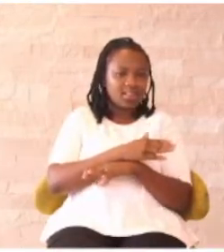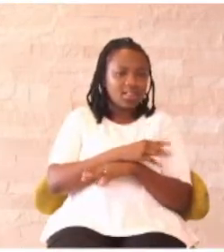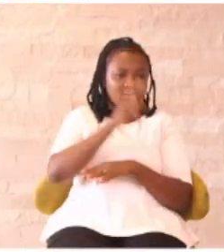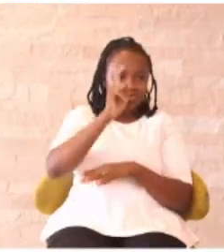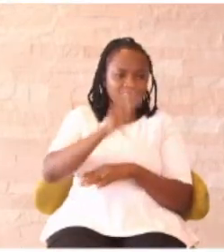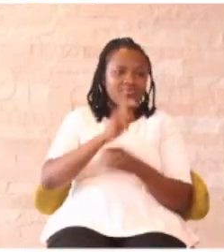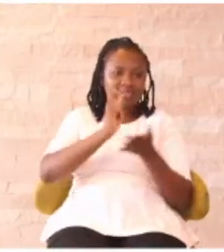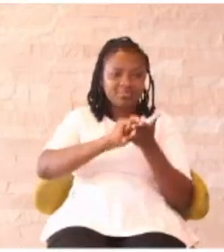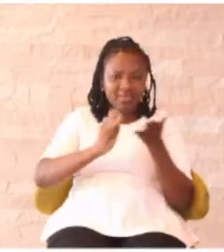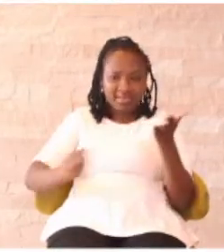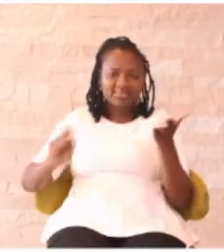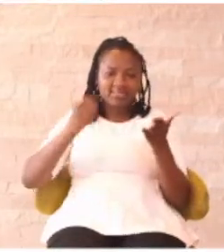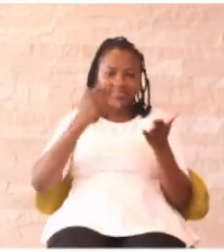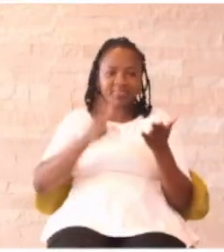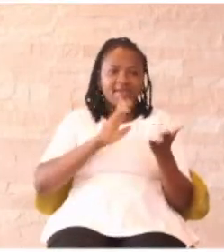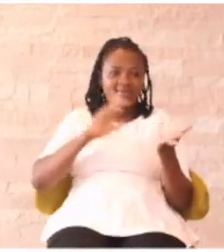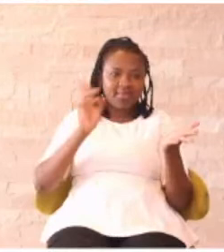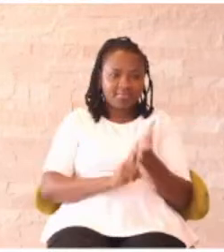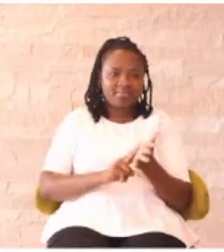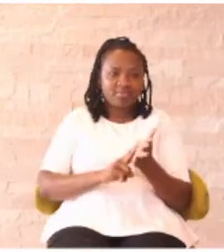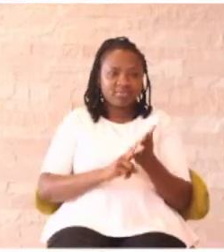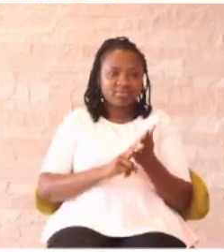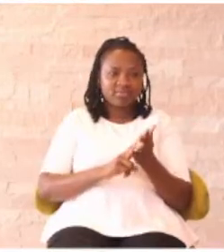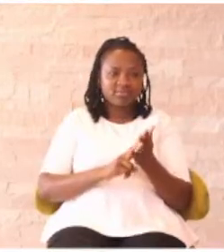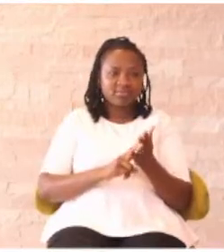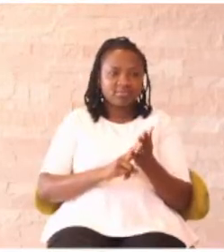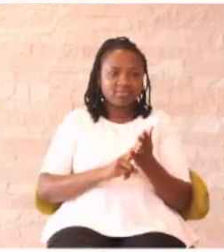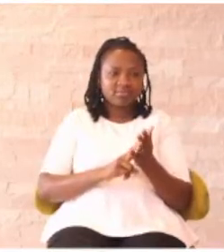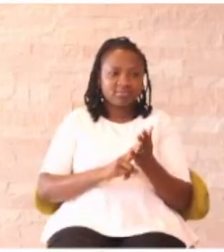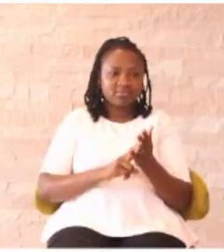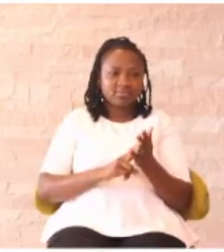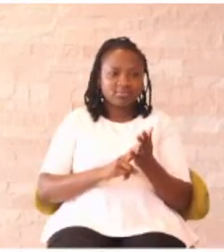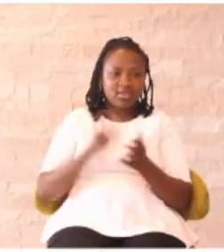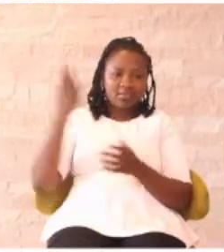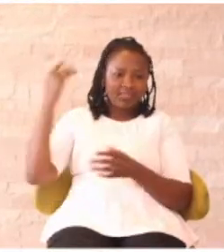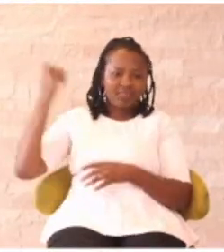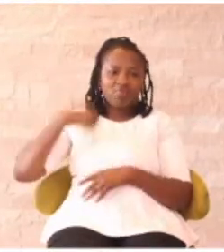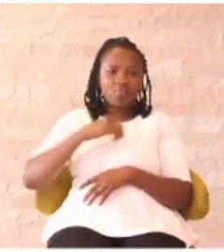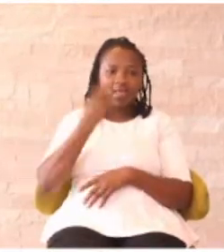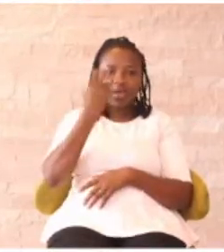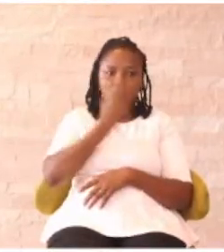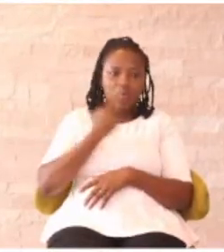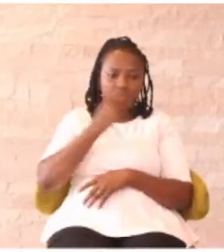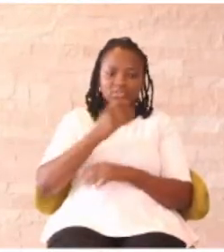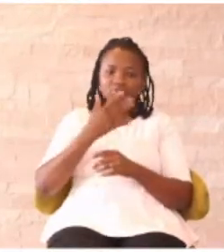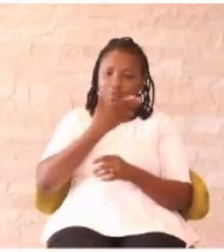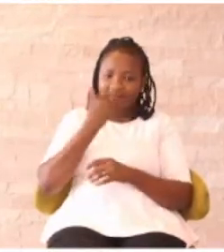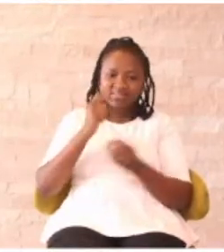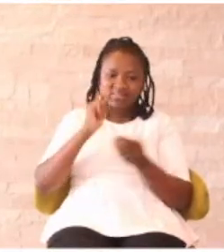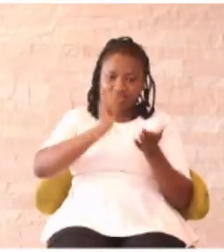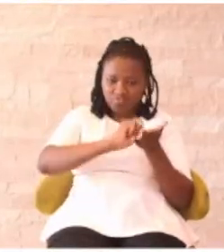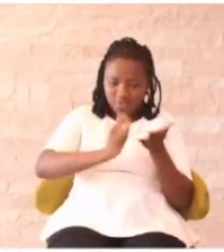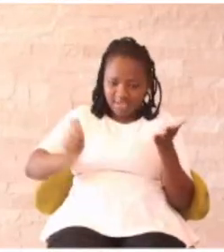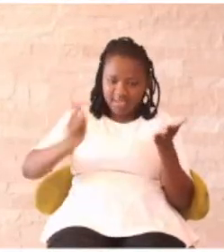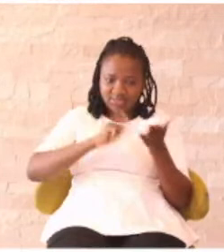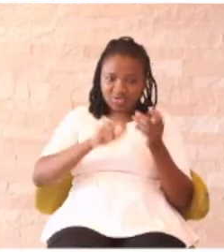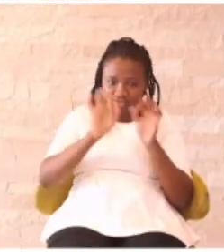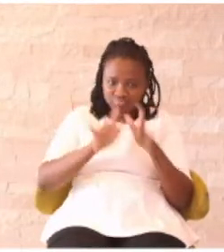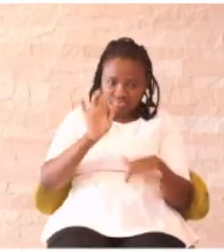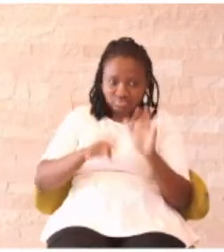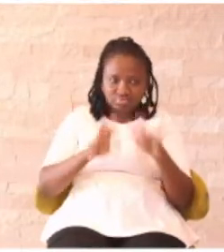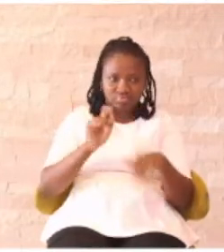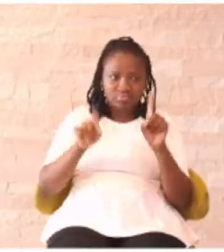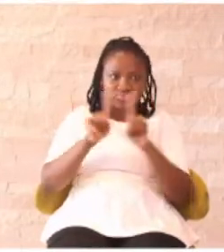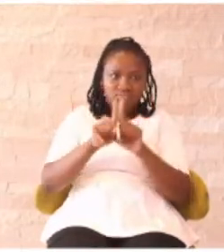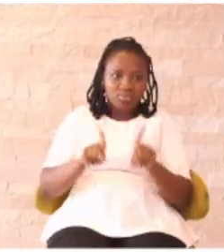Okay. unfortunately, because of our colonial history, we're no longer an oral community. Okay. So written word is key. And I think Fikite